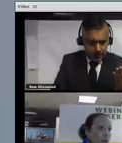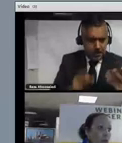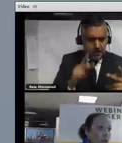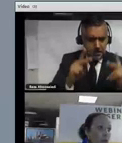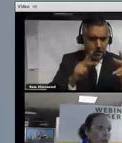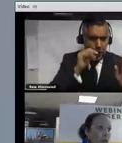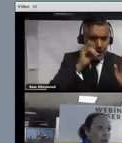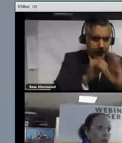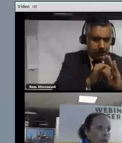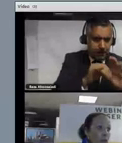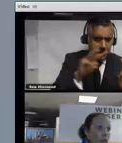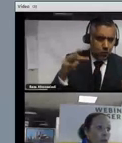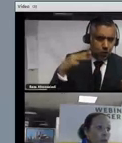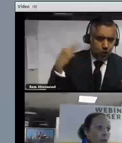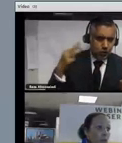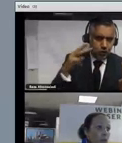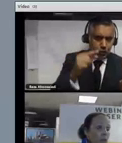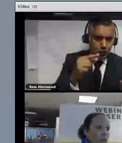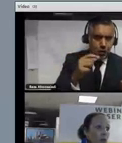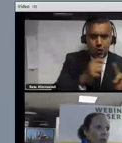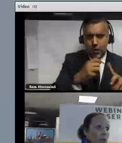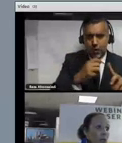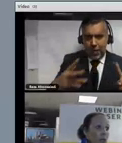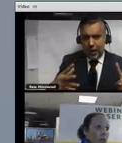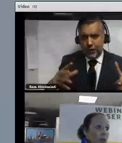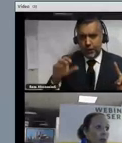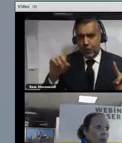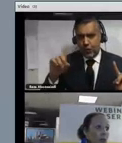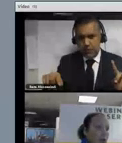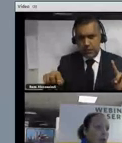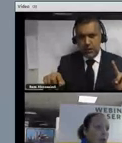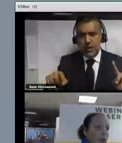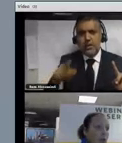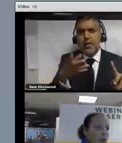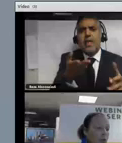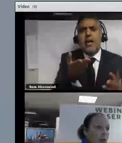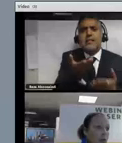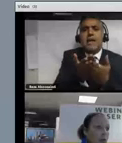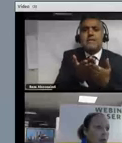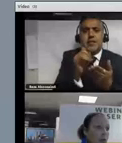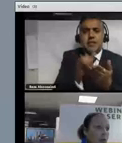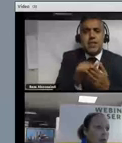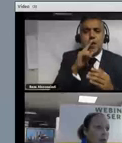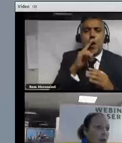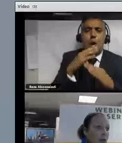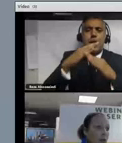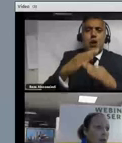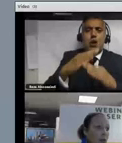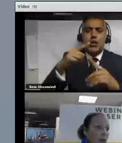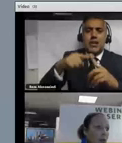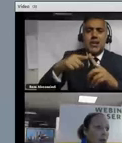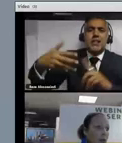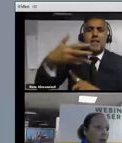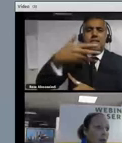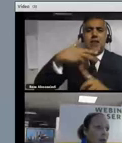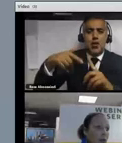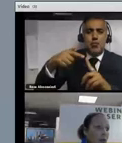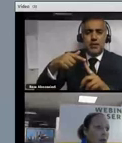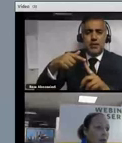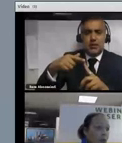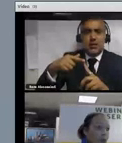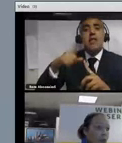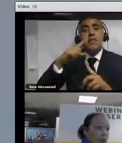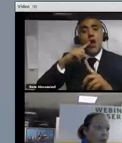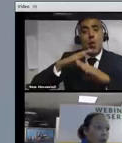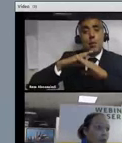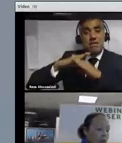the Washington Group questions and without the Washington Group questions, that's evidence that there are barriers in the environment that are preventing